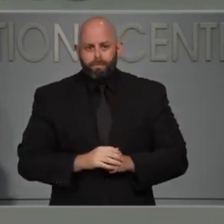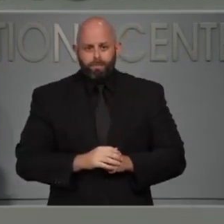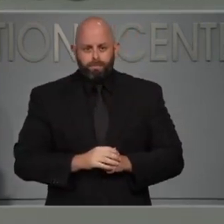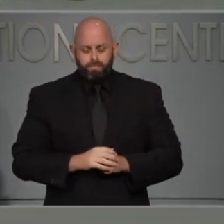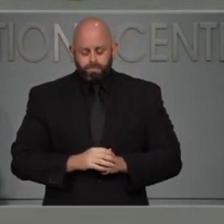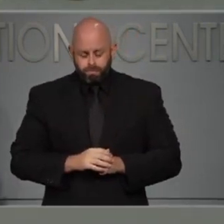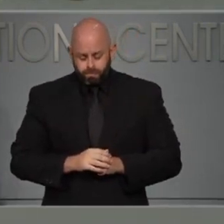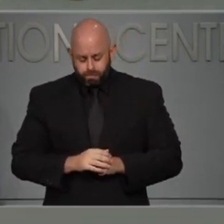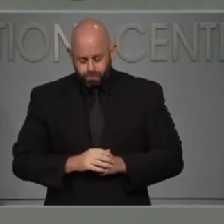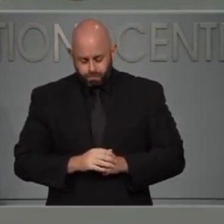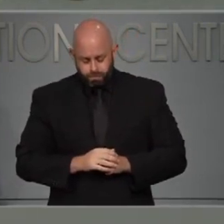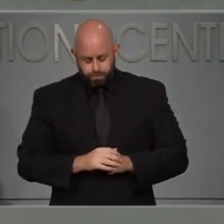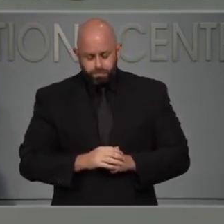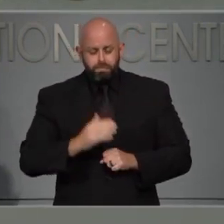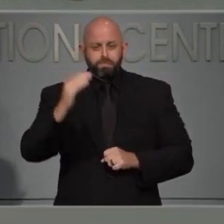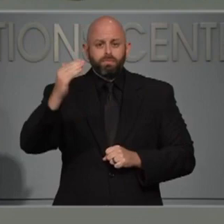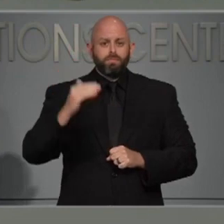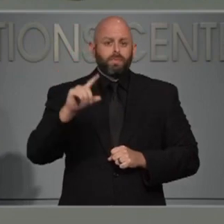Next question, please.